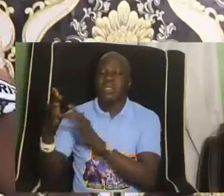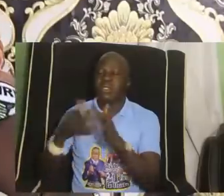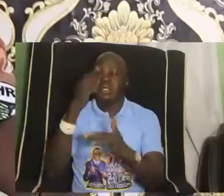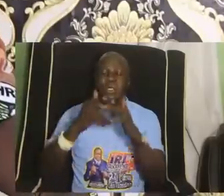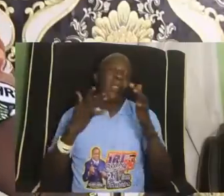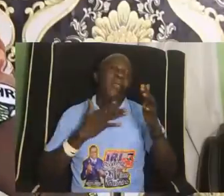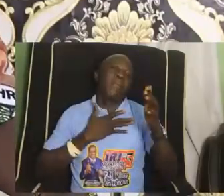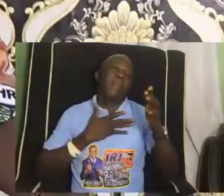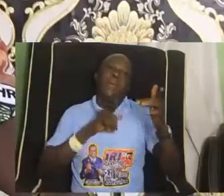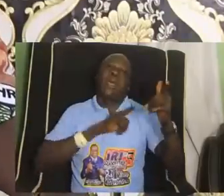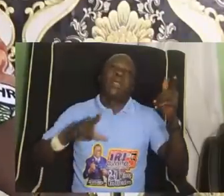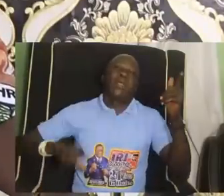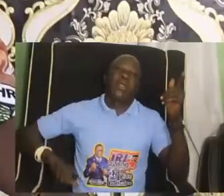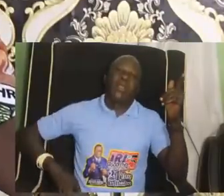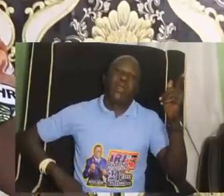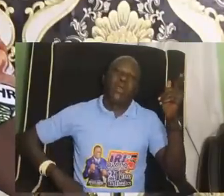Oluwa.